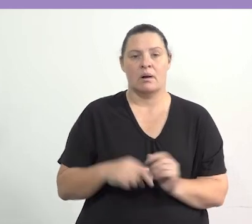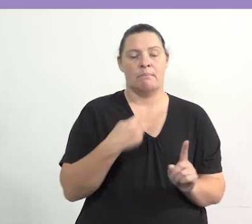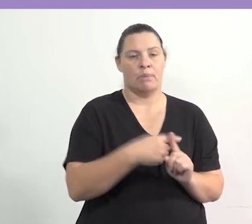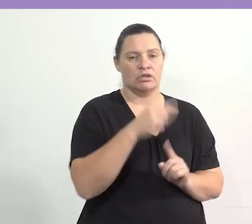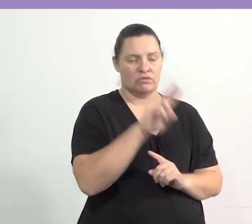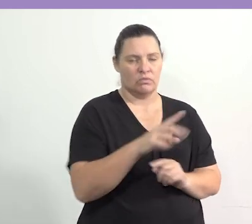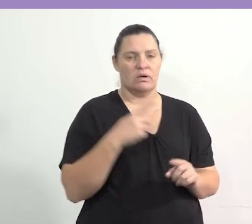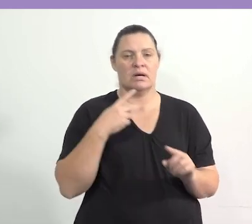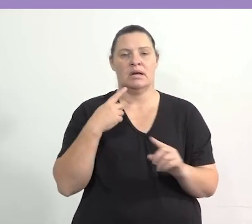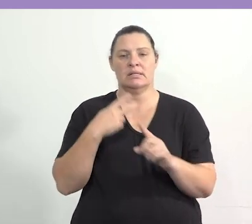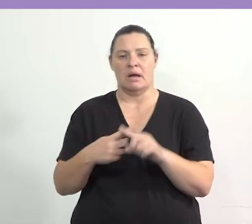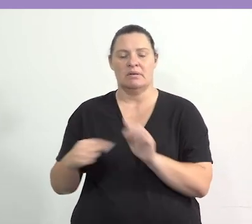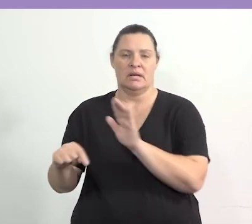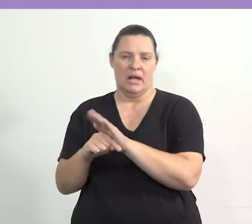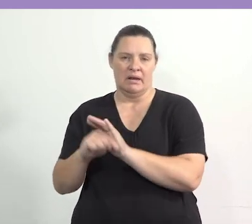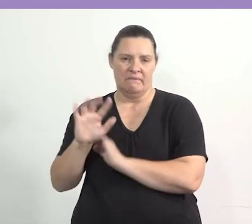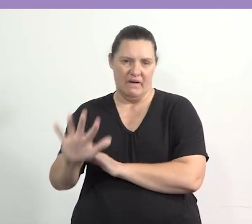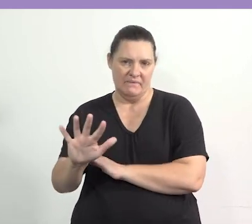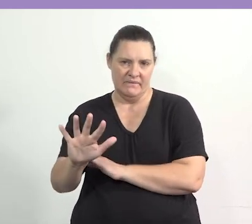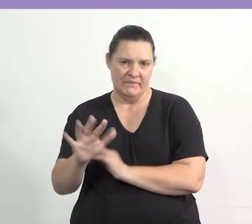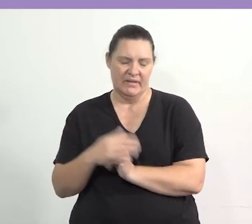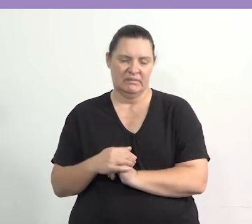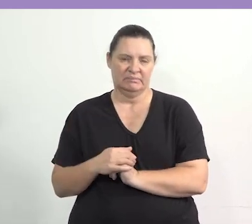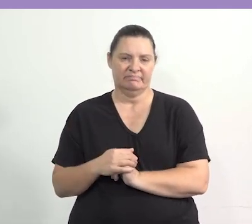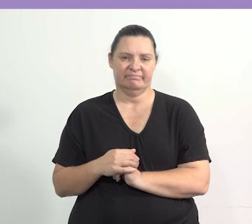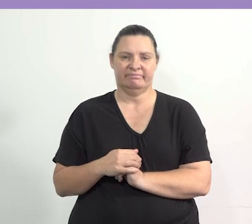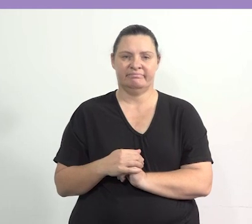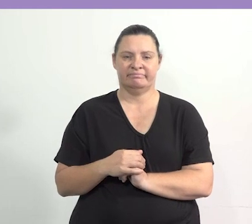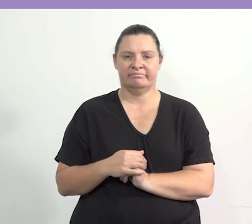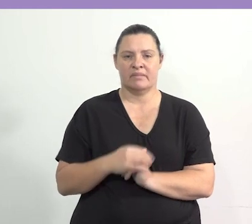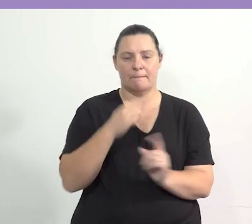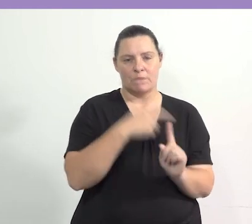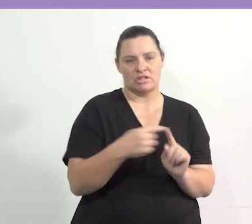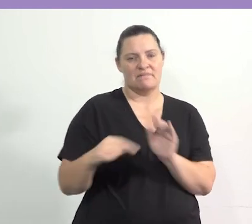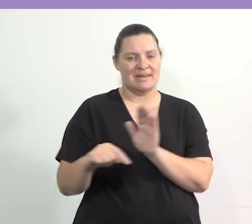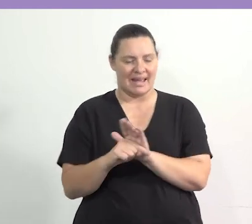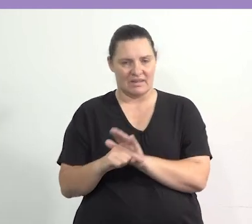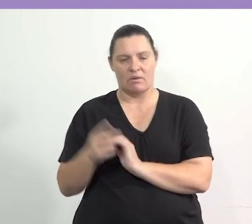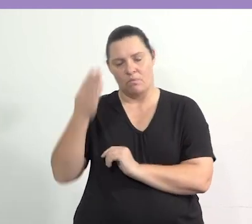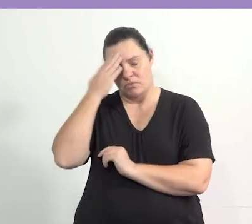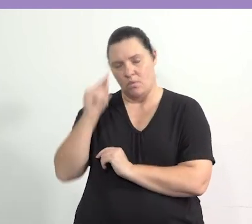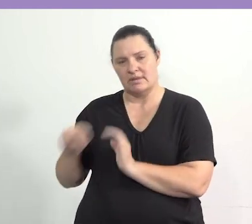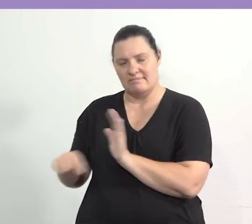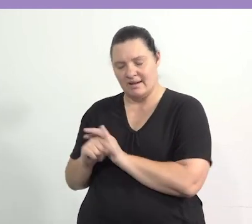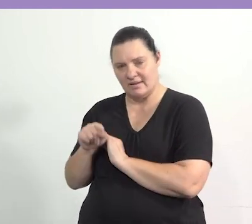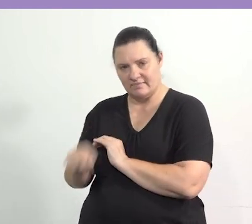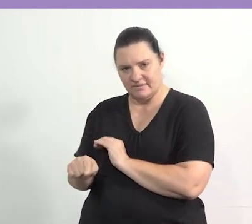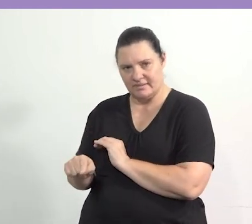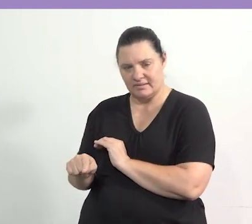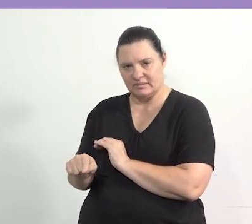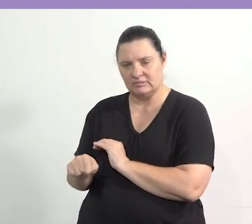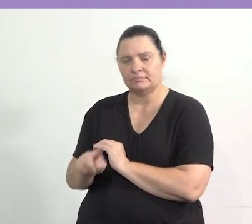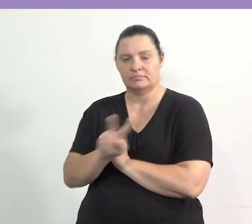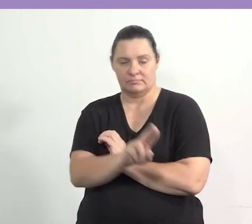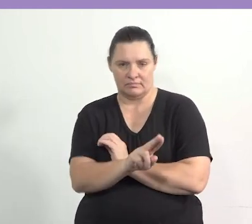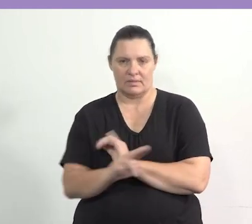a positive 2 multiplied by a negative 5. I am multiplying a positive number with a negative number. This means that my